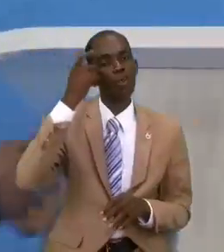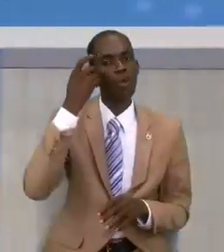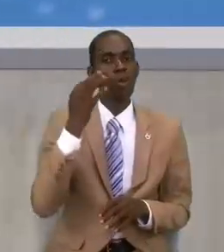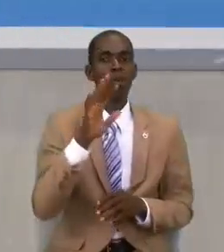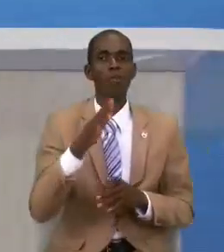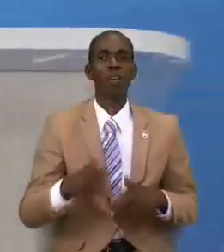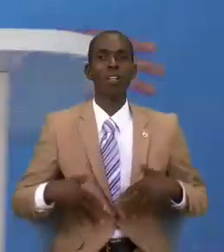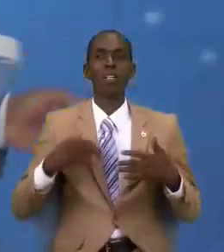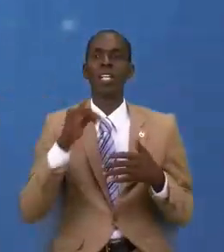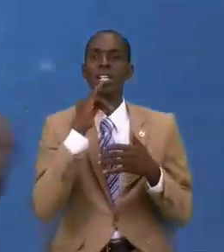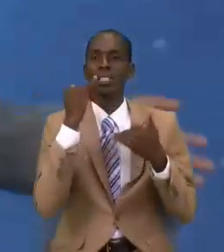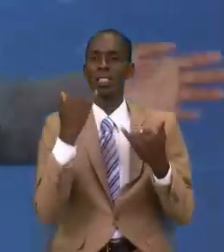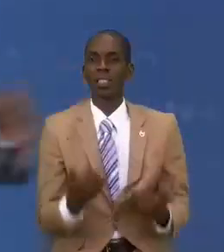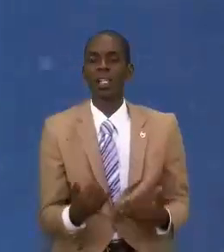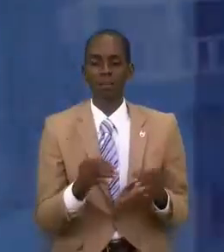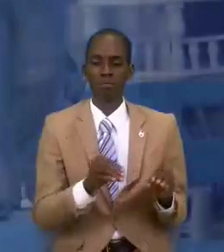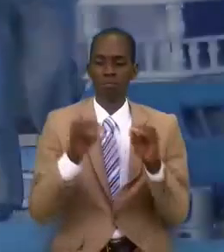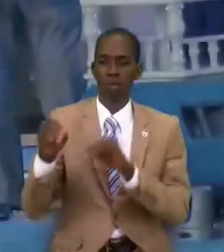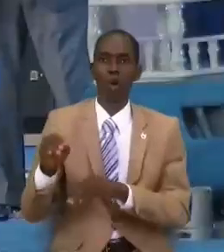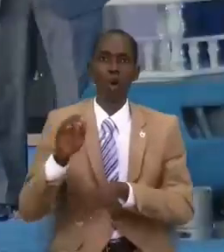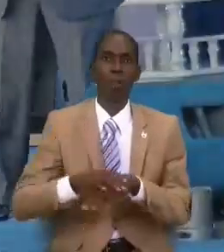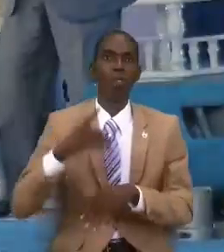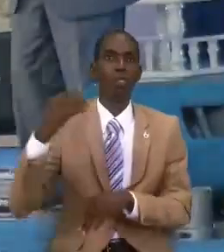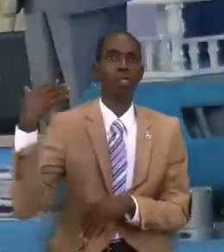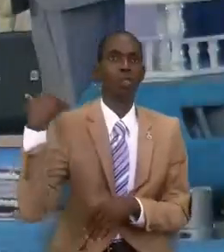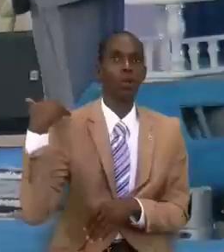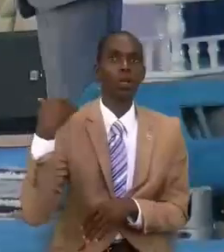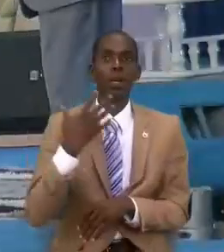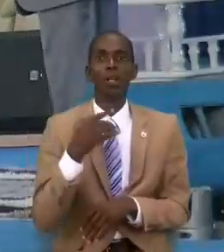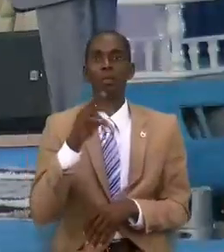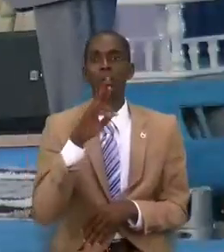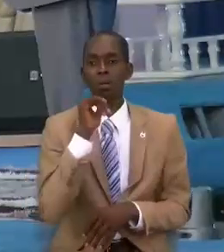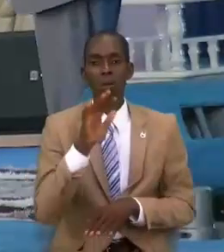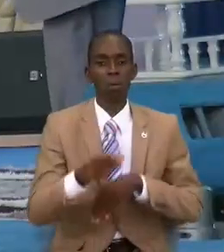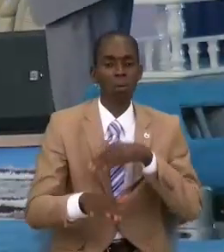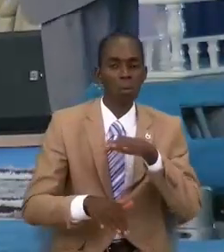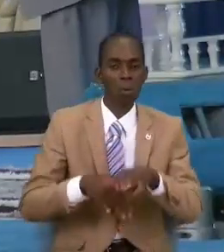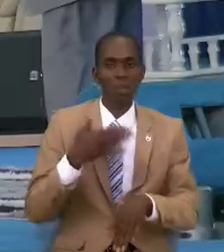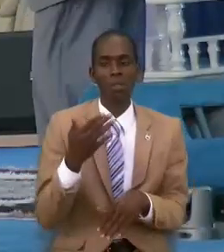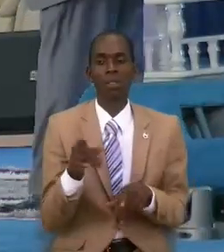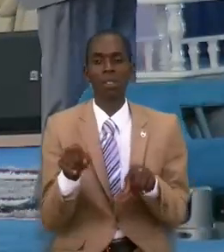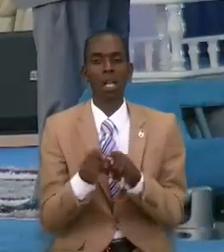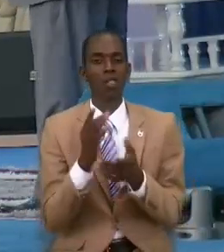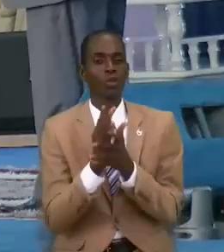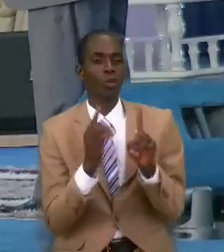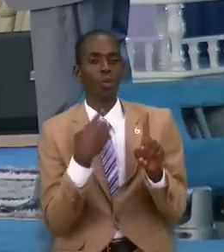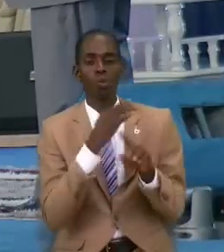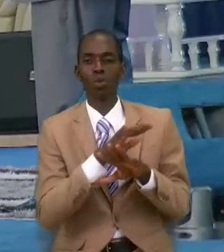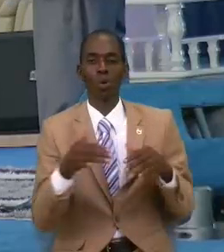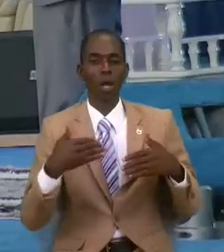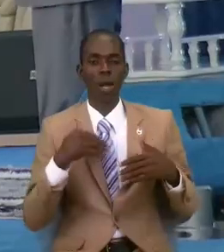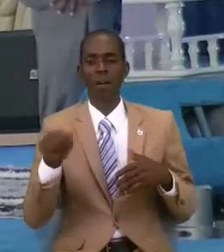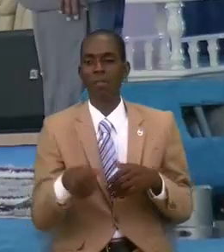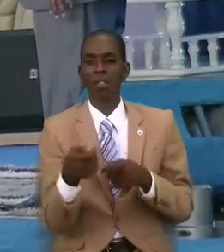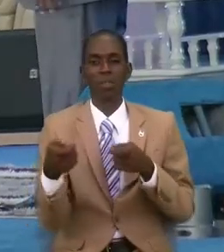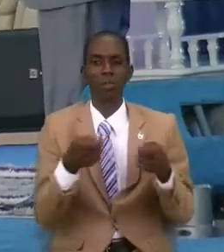shoulder. And you are not walking about as somebody that doesn't have any control, any check, and you have self-management. That's